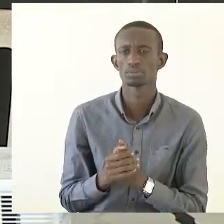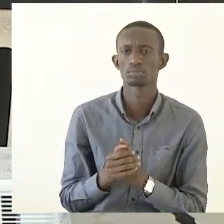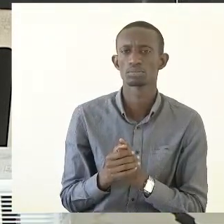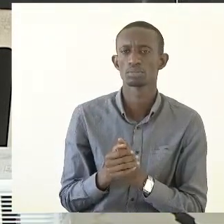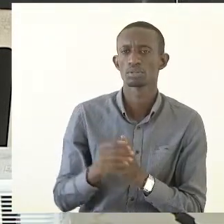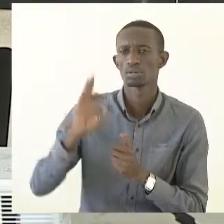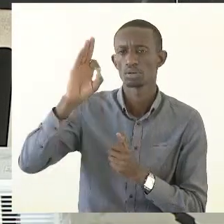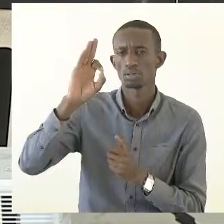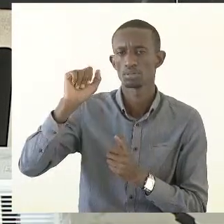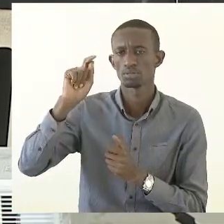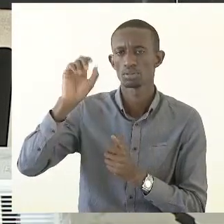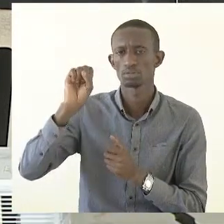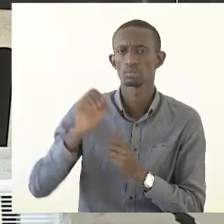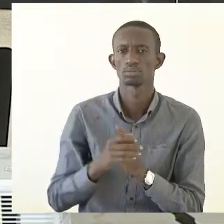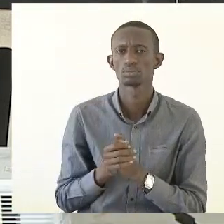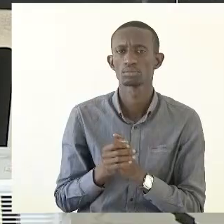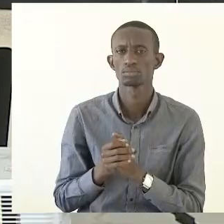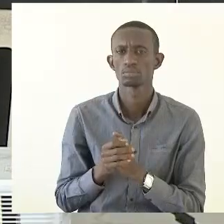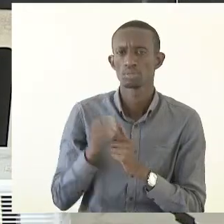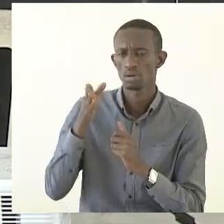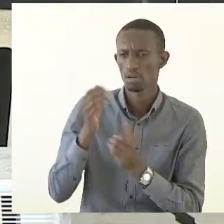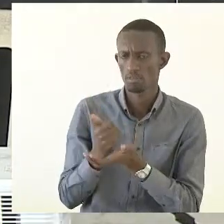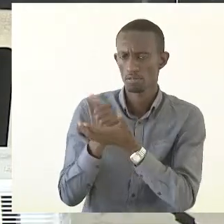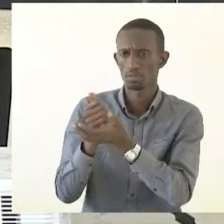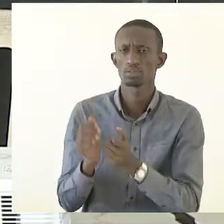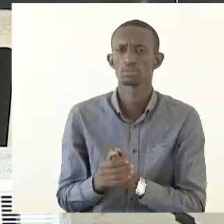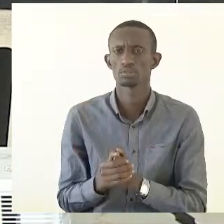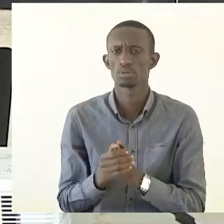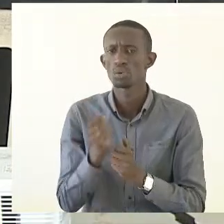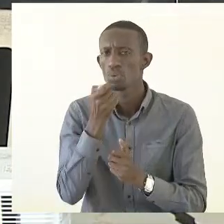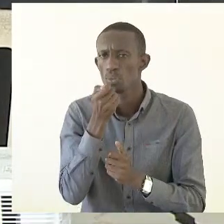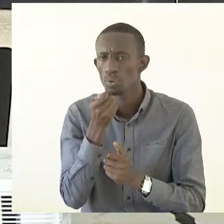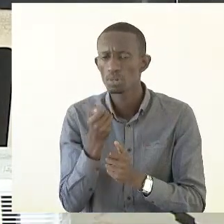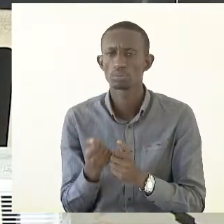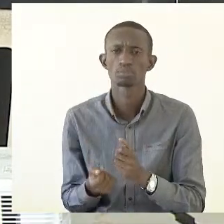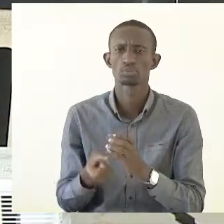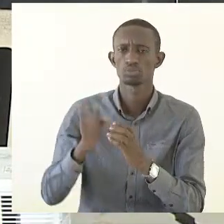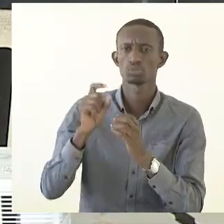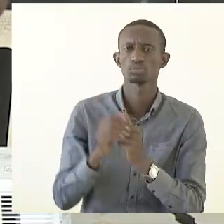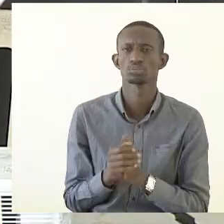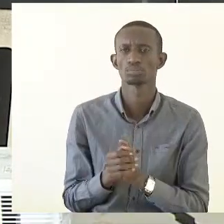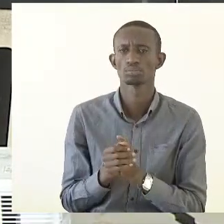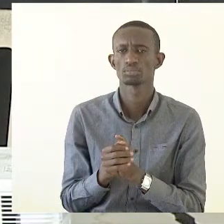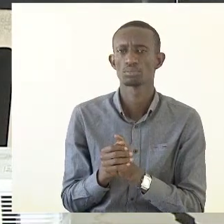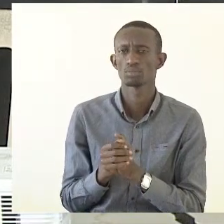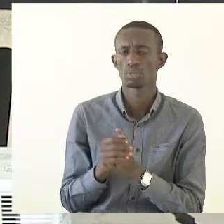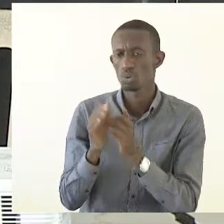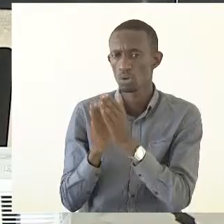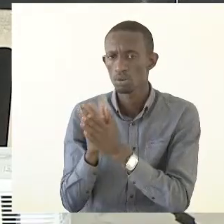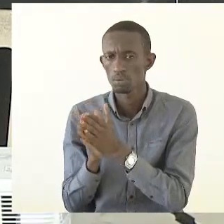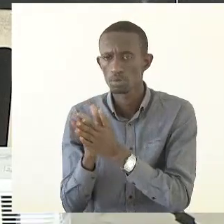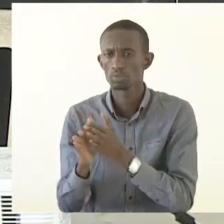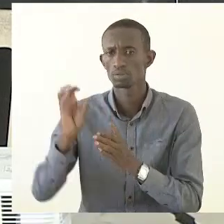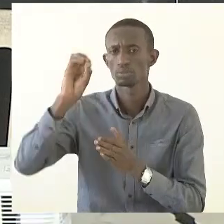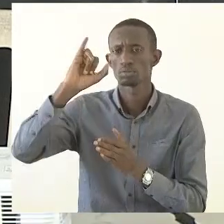Fats are sold at room temperature, then oil are liquids at room temperature. So we